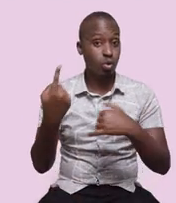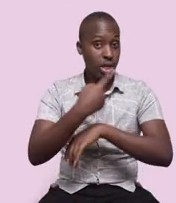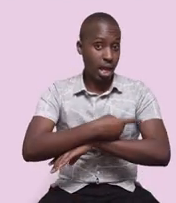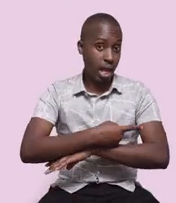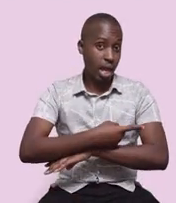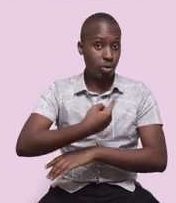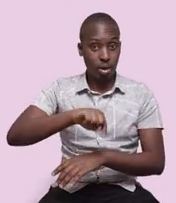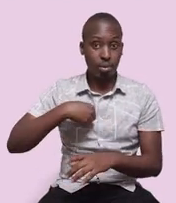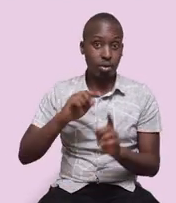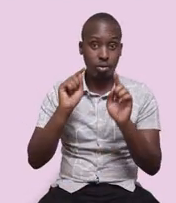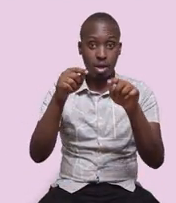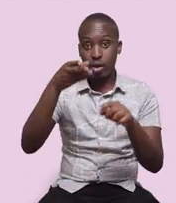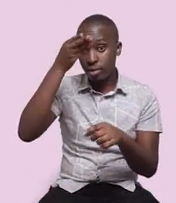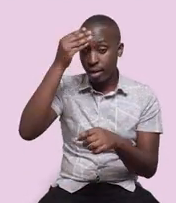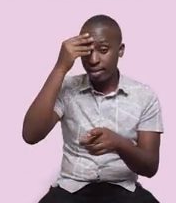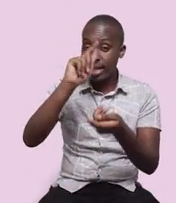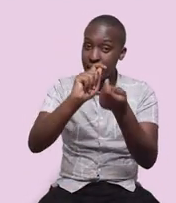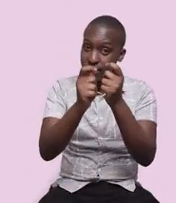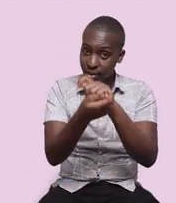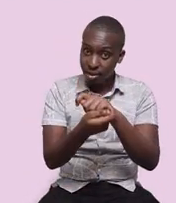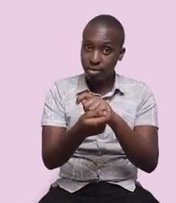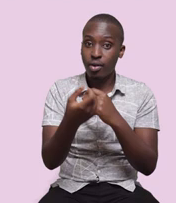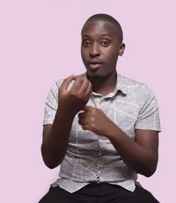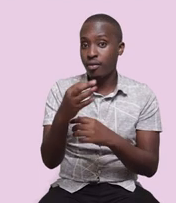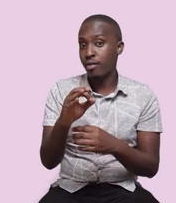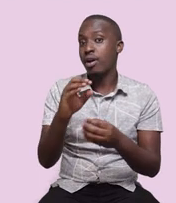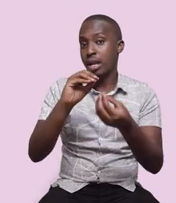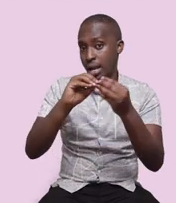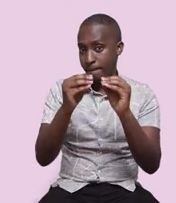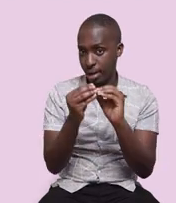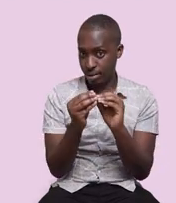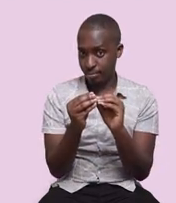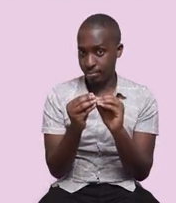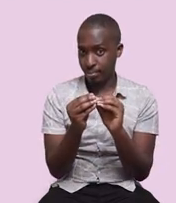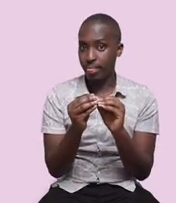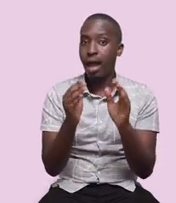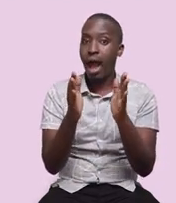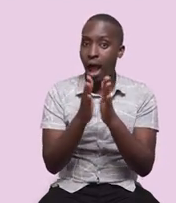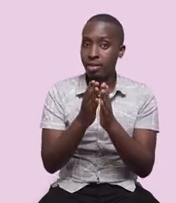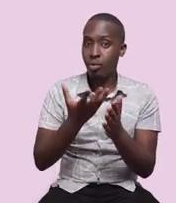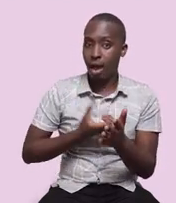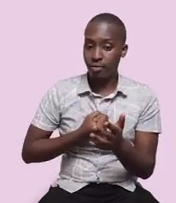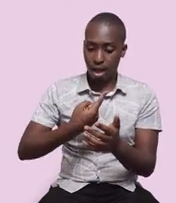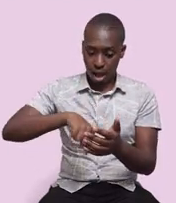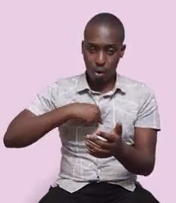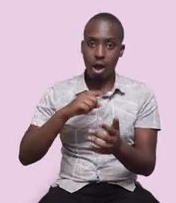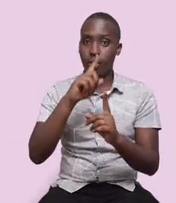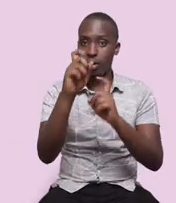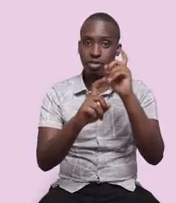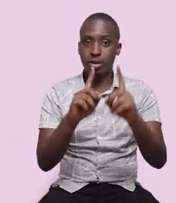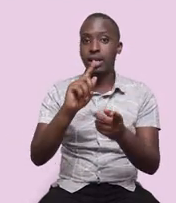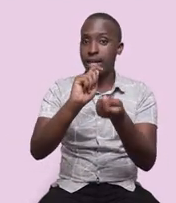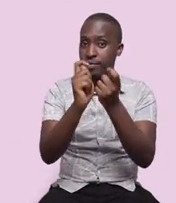Today, we are going to study the inverse of a number. As we have our question, the